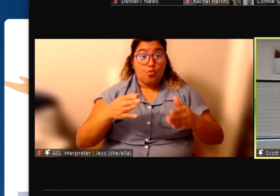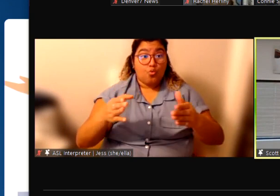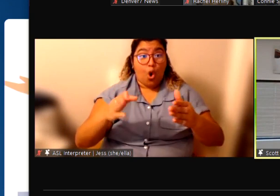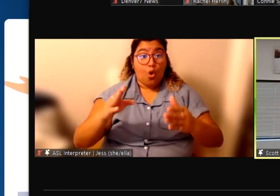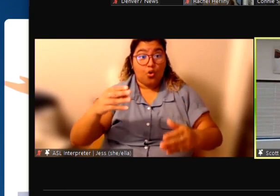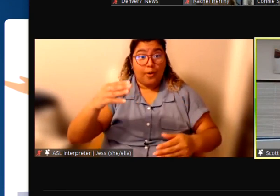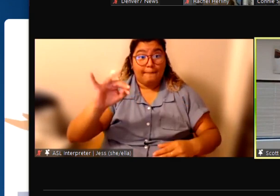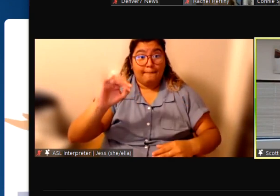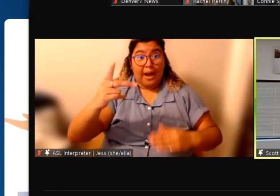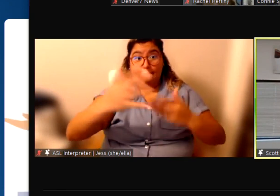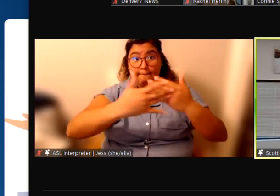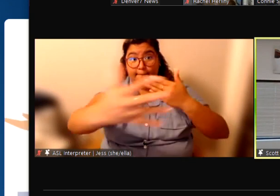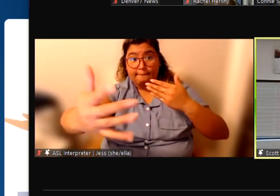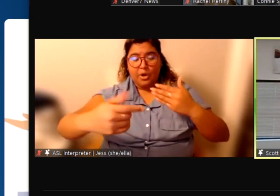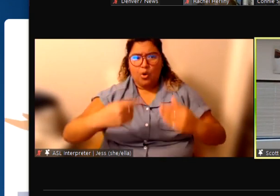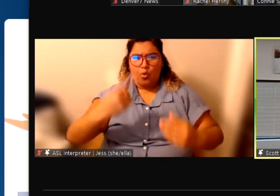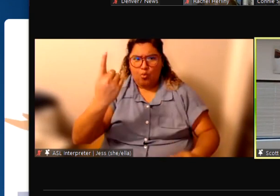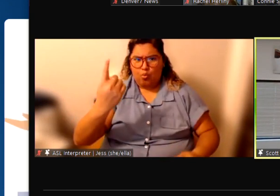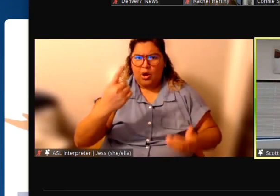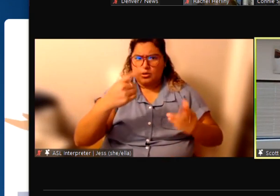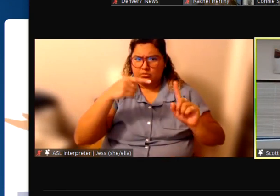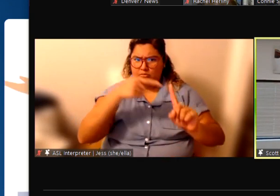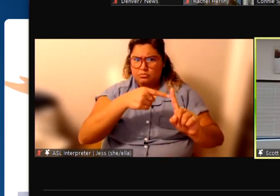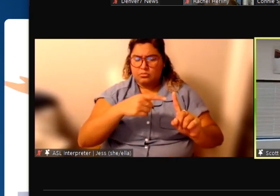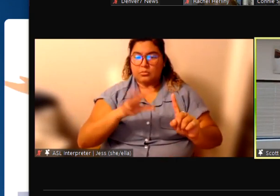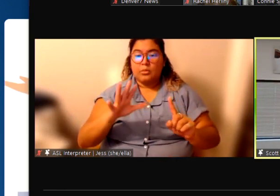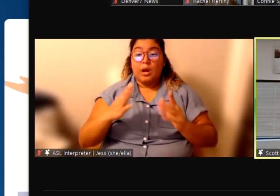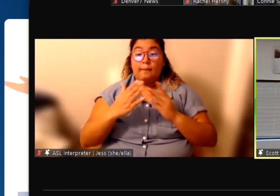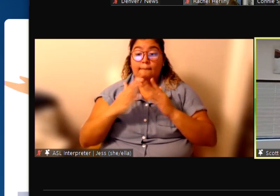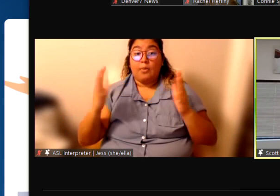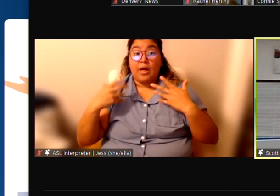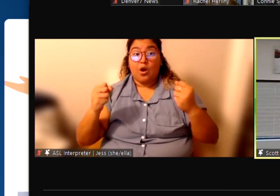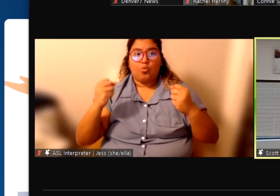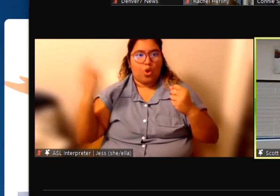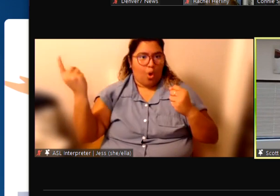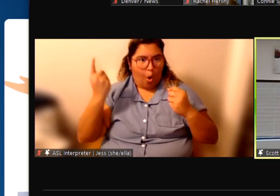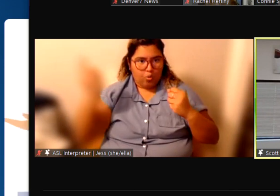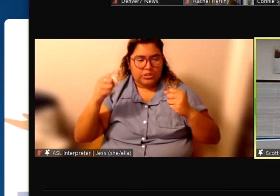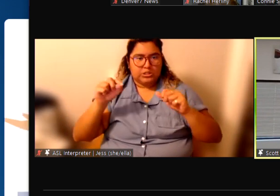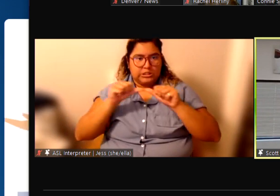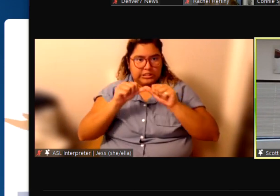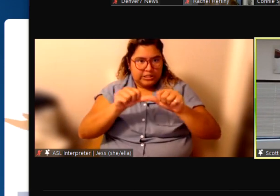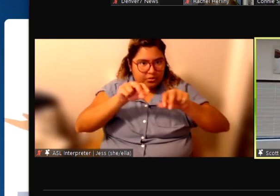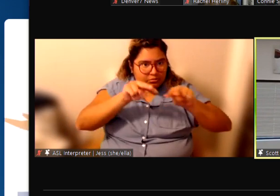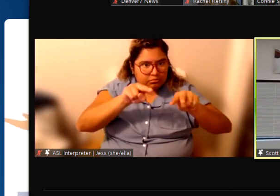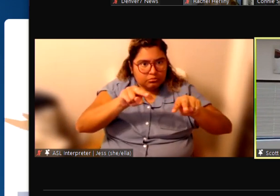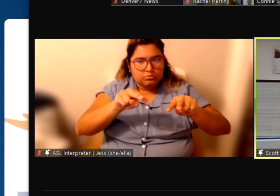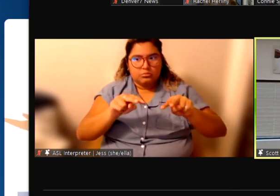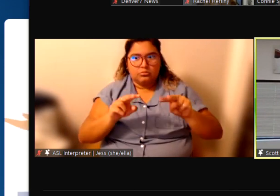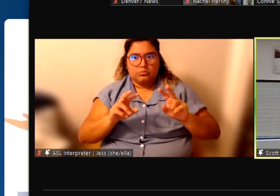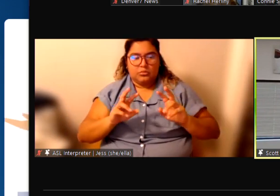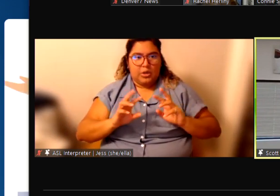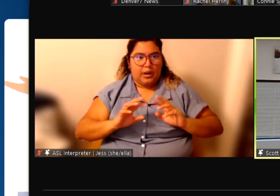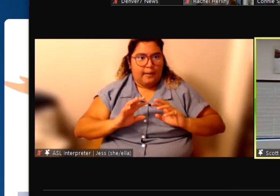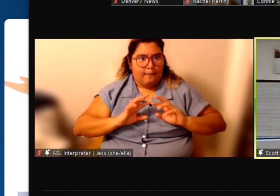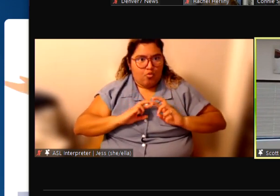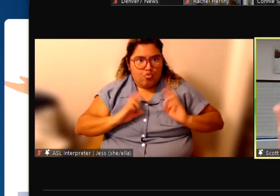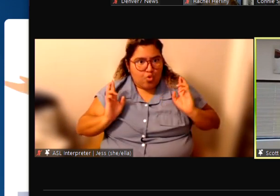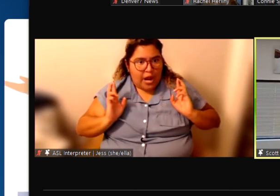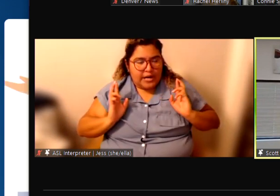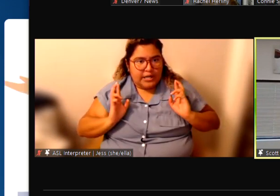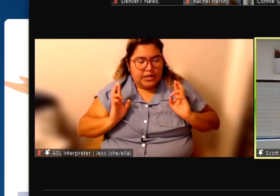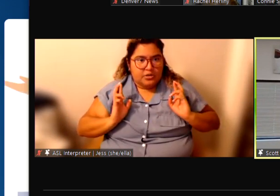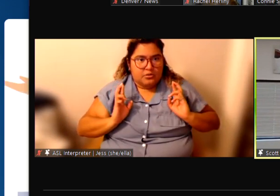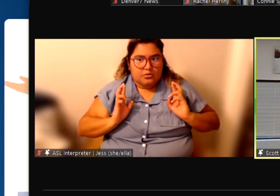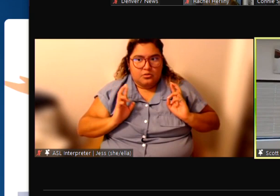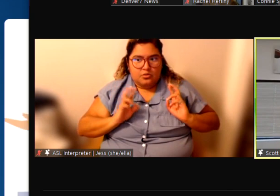was, talking about how public health will always be monitoring the situation and always ready to scale our response, and that we would communicate